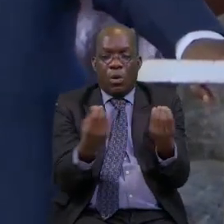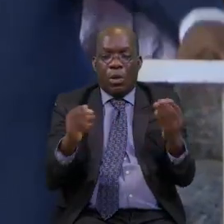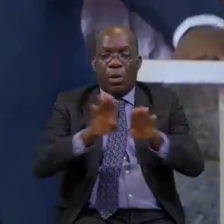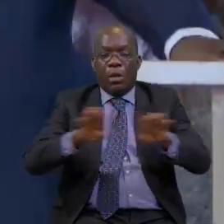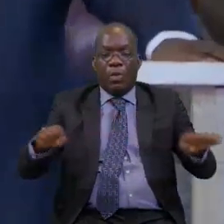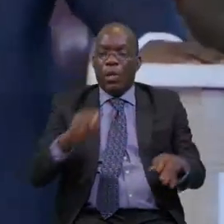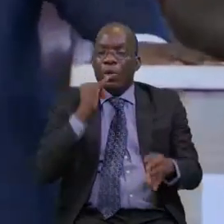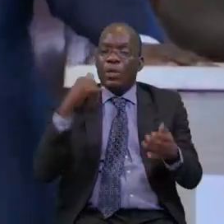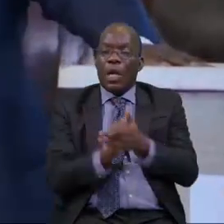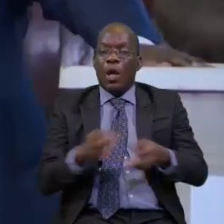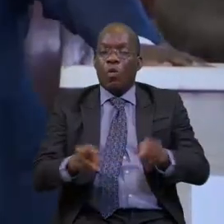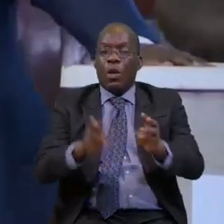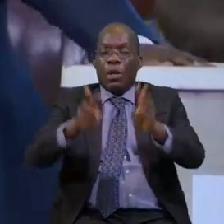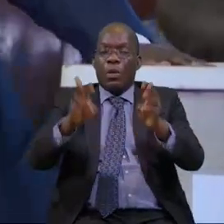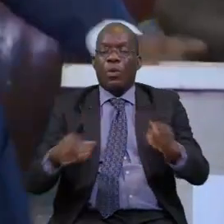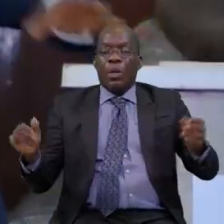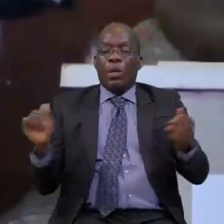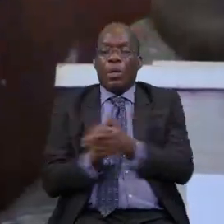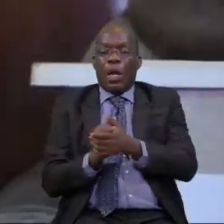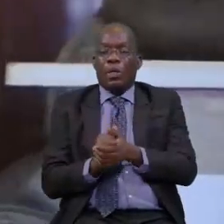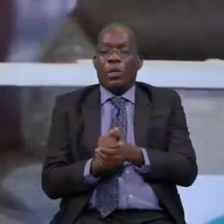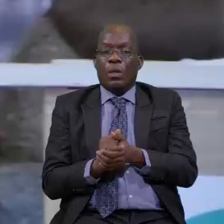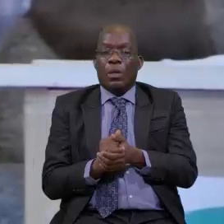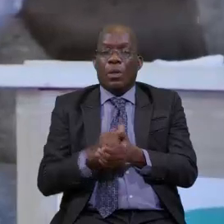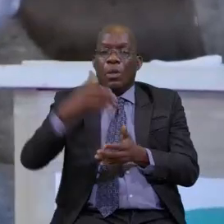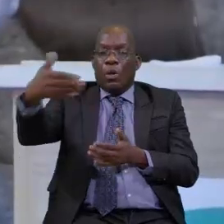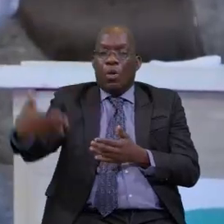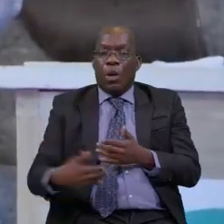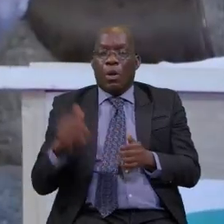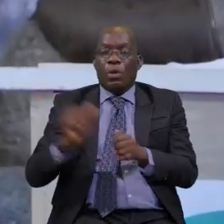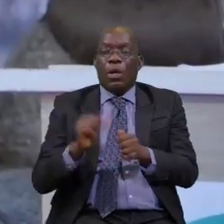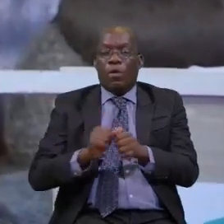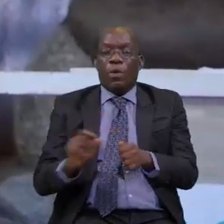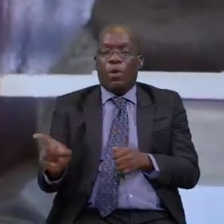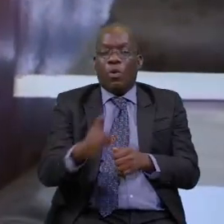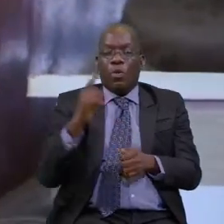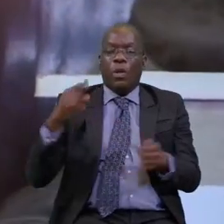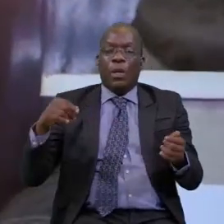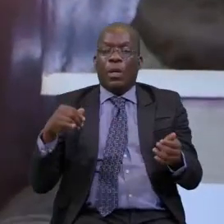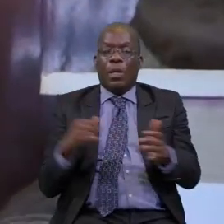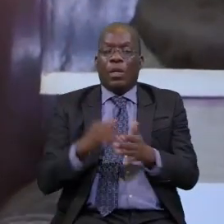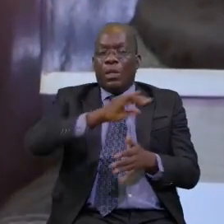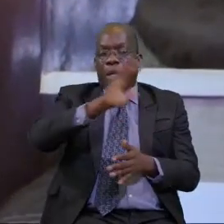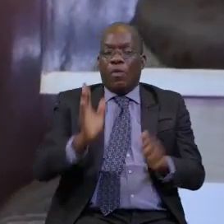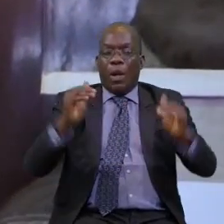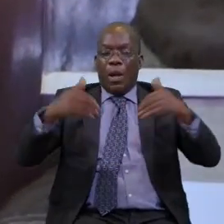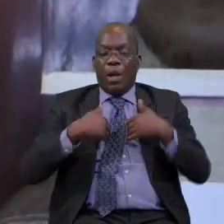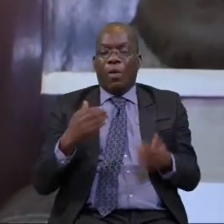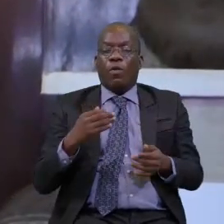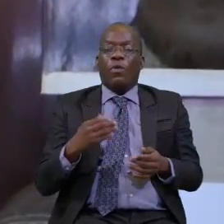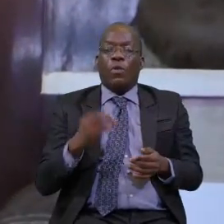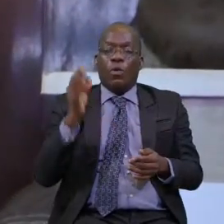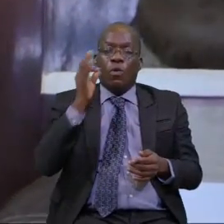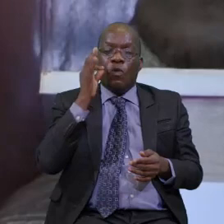personality that welcomes everybody and so is never bearing fruit? He was a